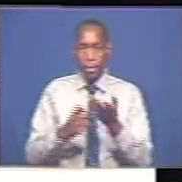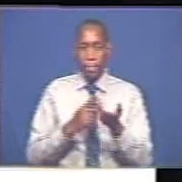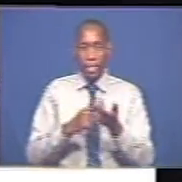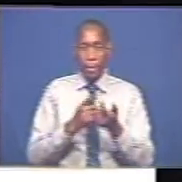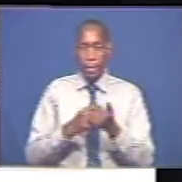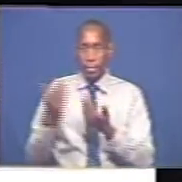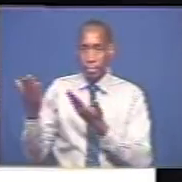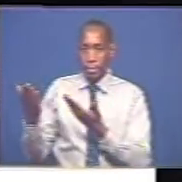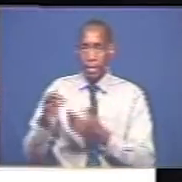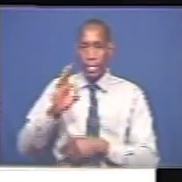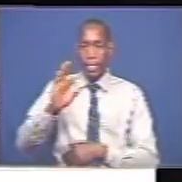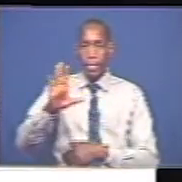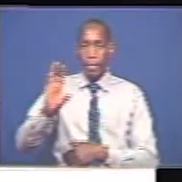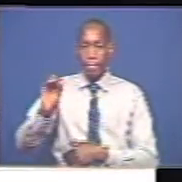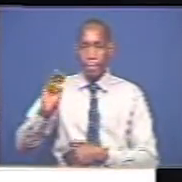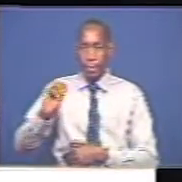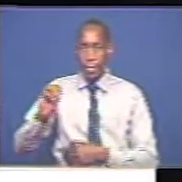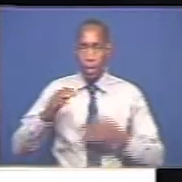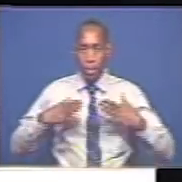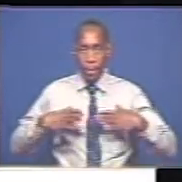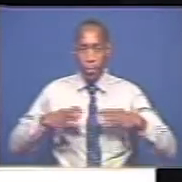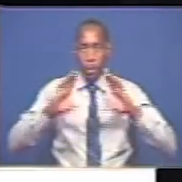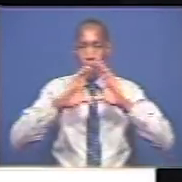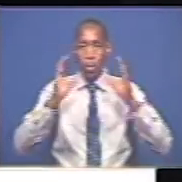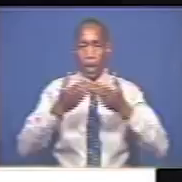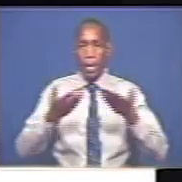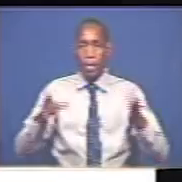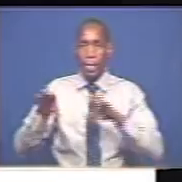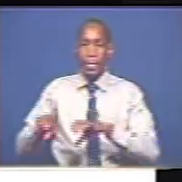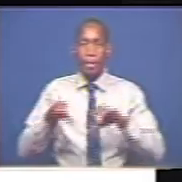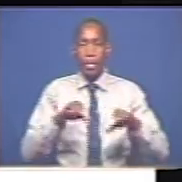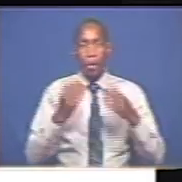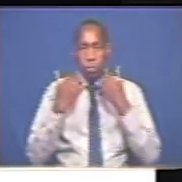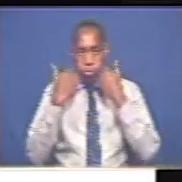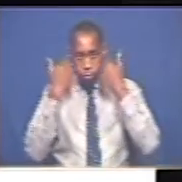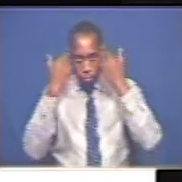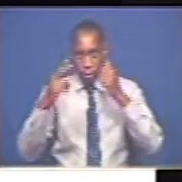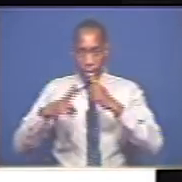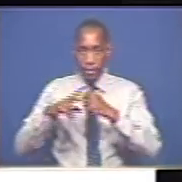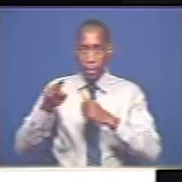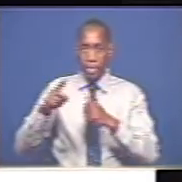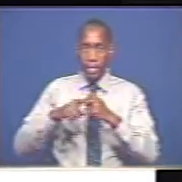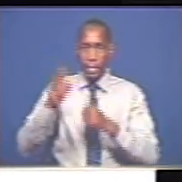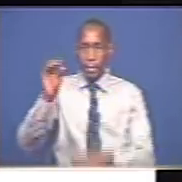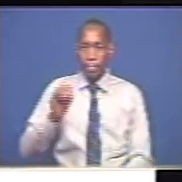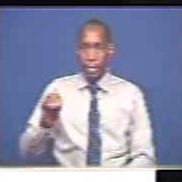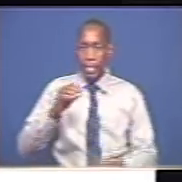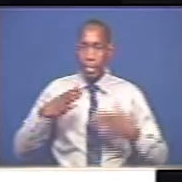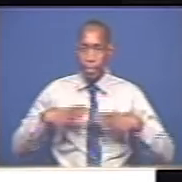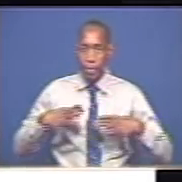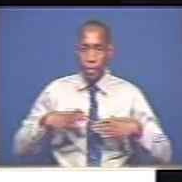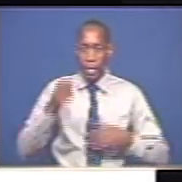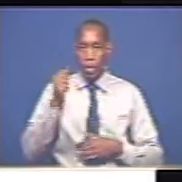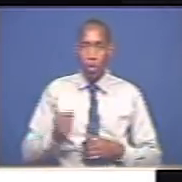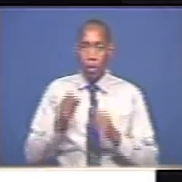you go, 350 million people worldwide suffer from depression, and 7.6% of the people over the age of